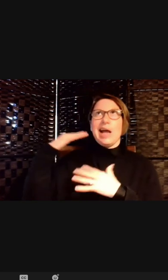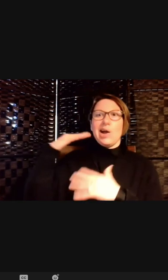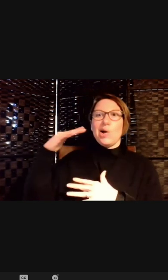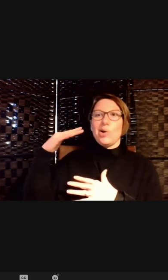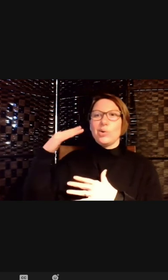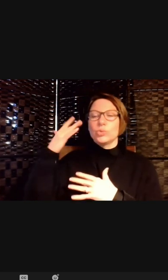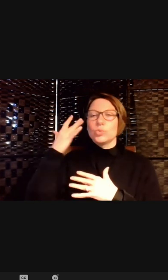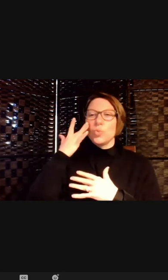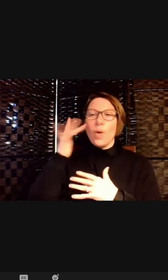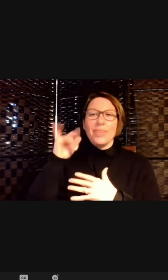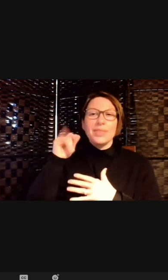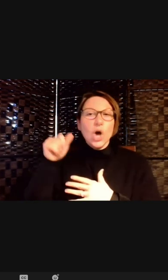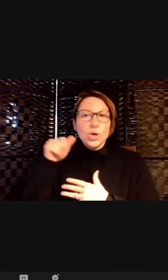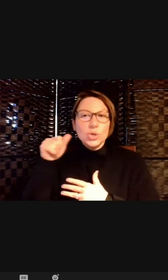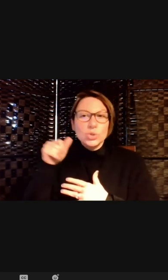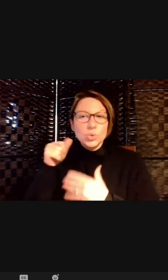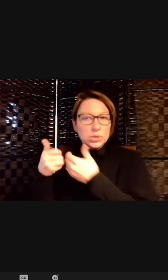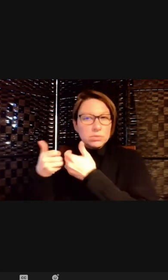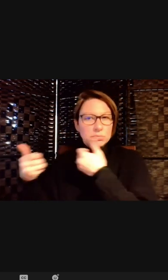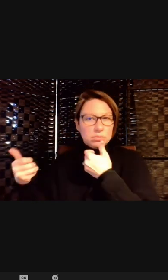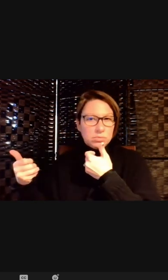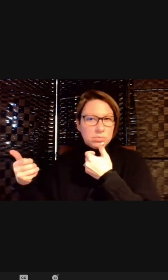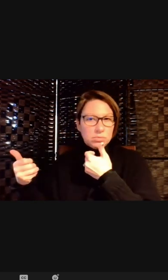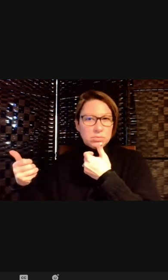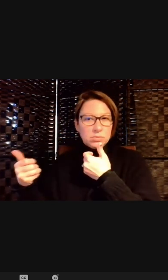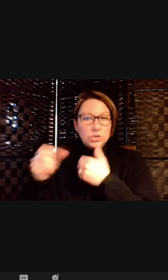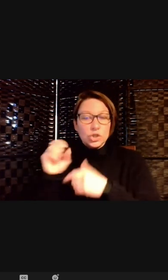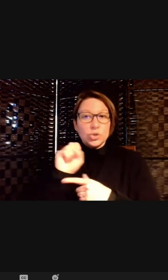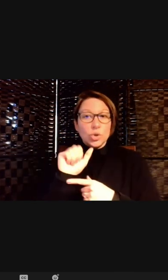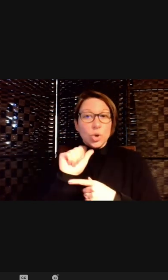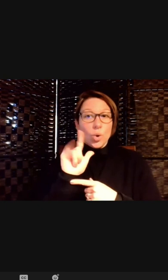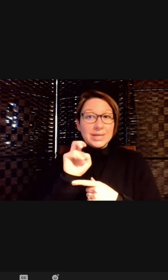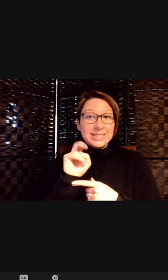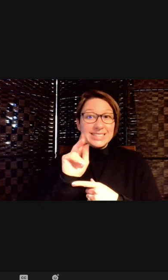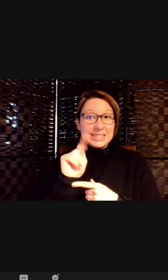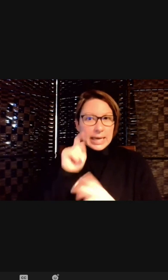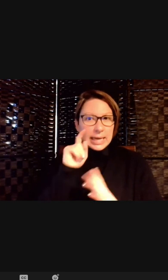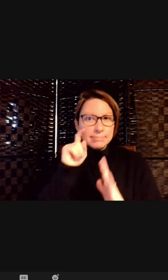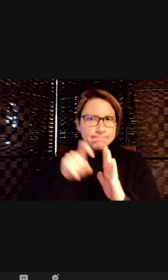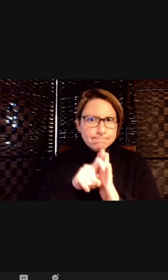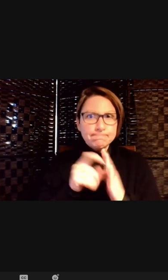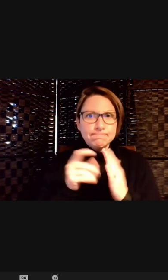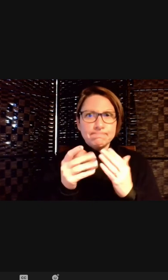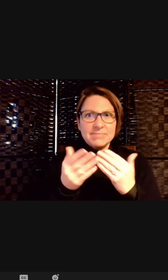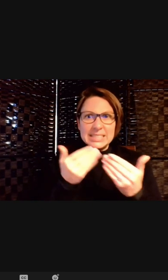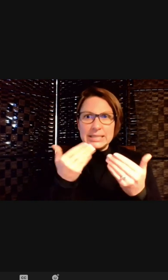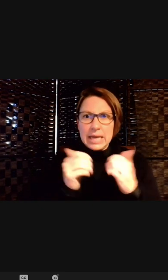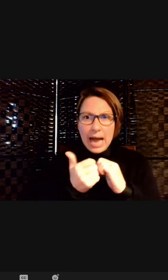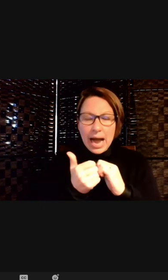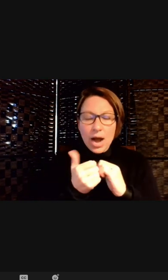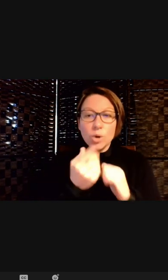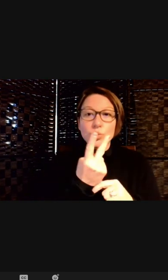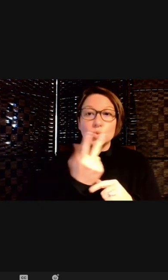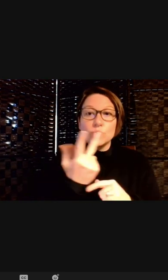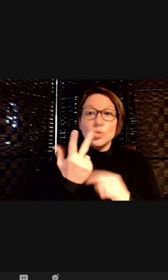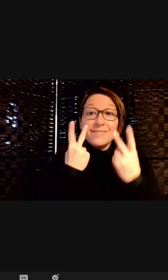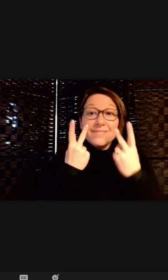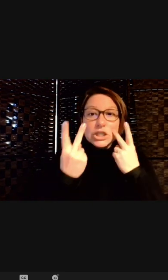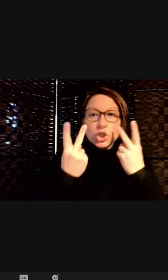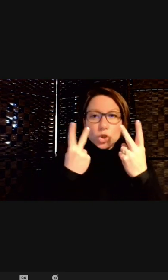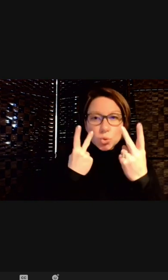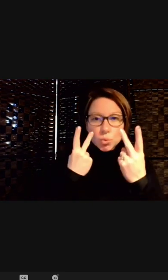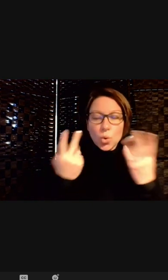make because that's auditory. So when we're looking at the salient features of that item, we're looking at 2 to 3 visual things